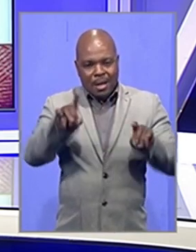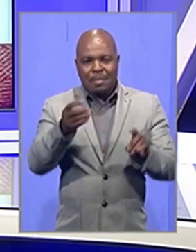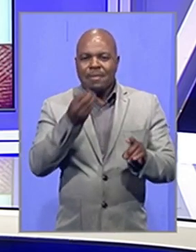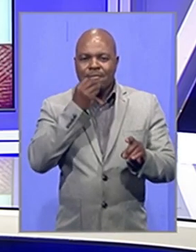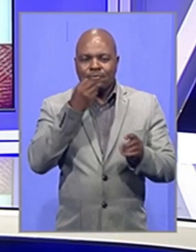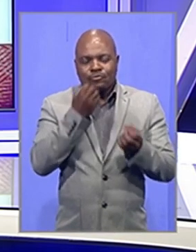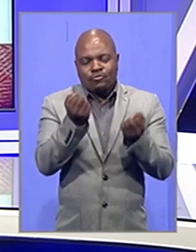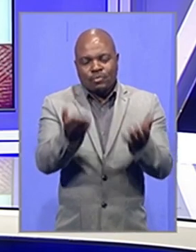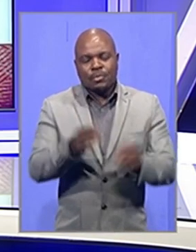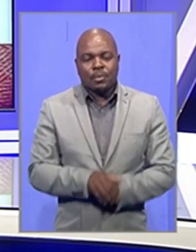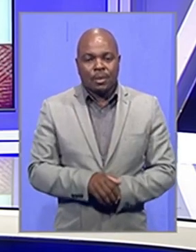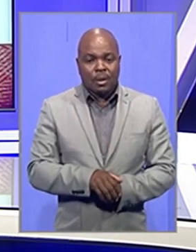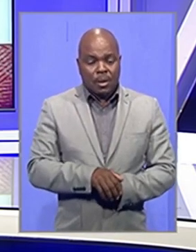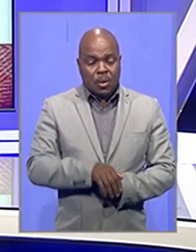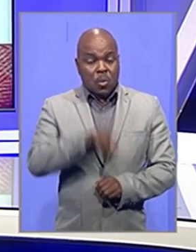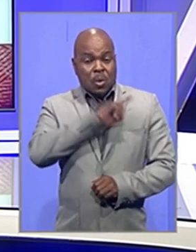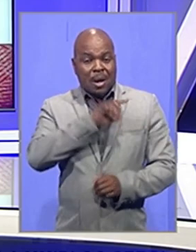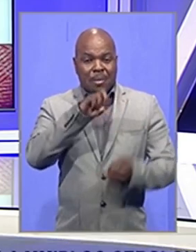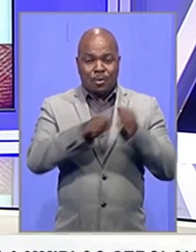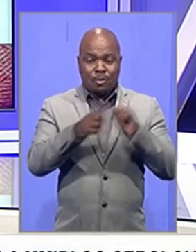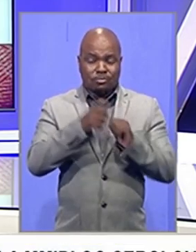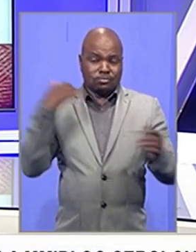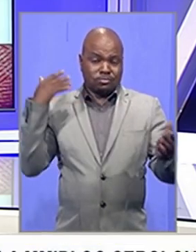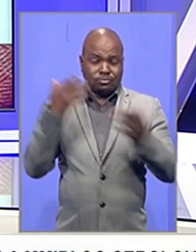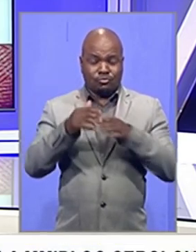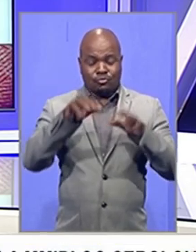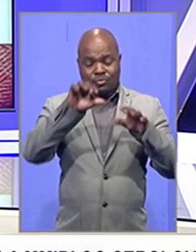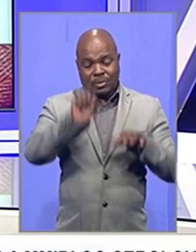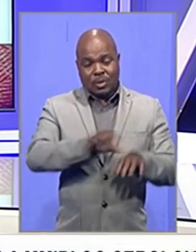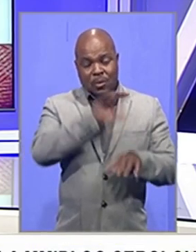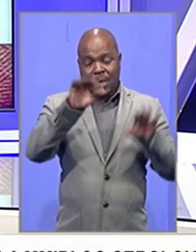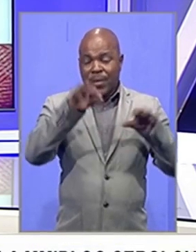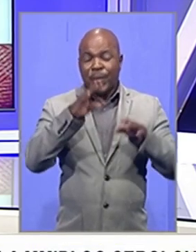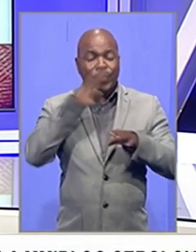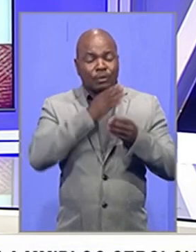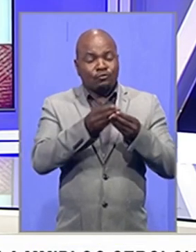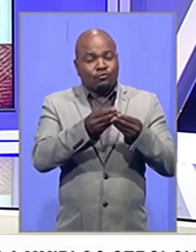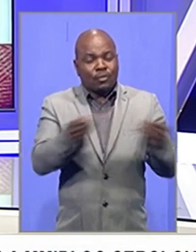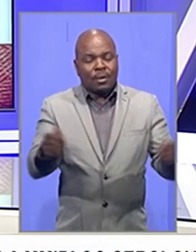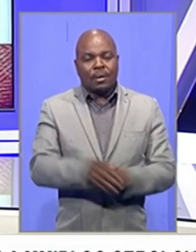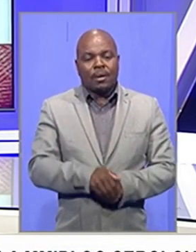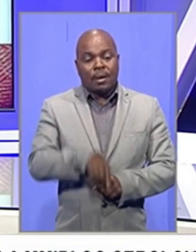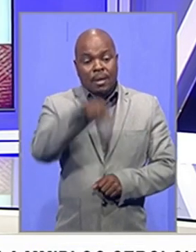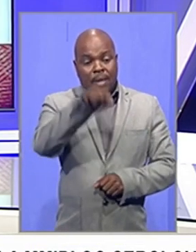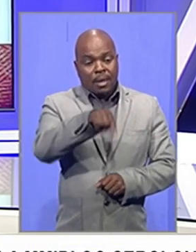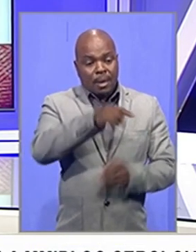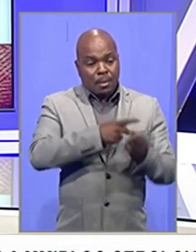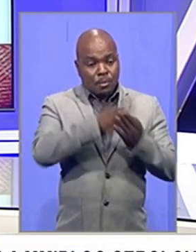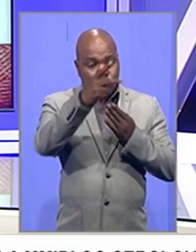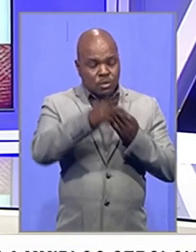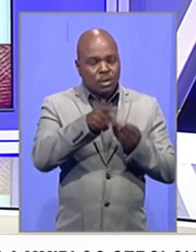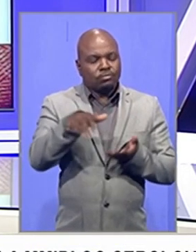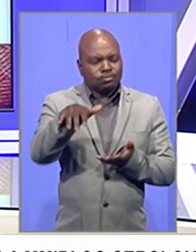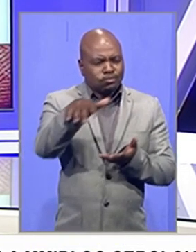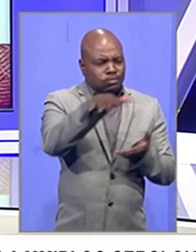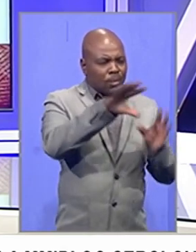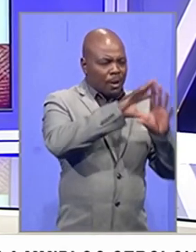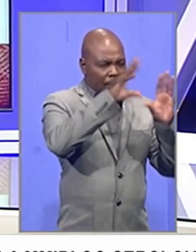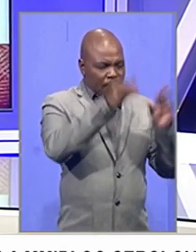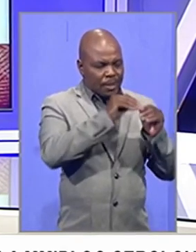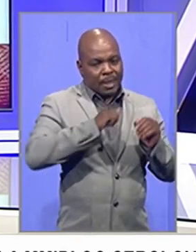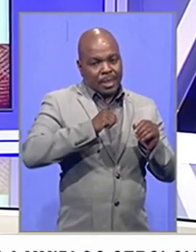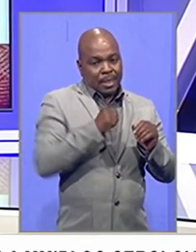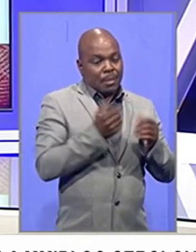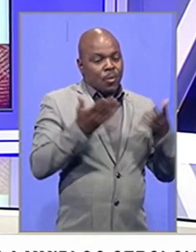Se morago ga gore naga e padimolwe ke komelelo. Dikuno mo projekeng e di tla kgobokanngwa le go bewa mo tlase